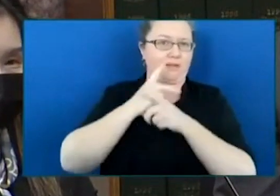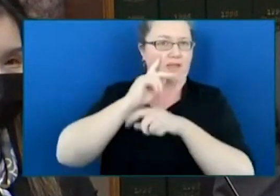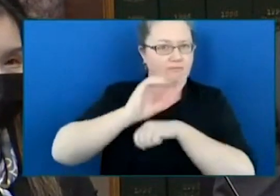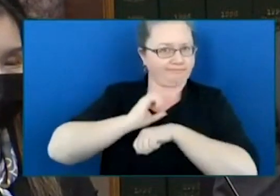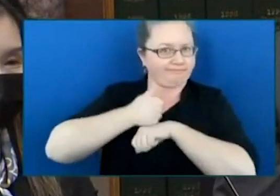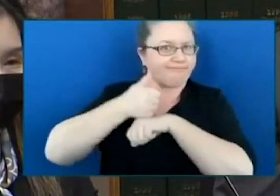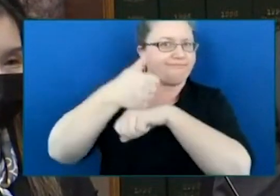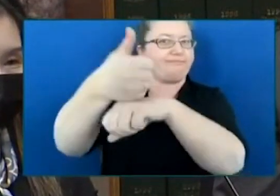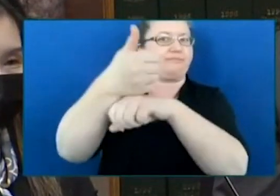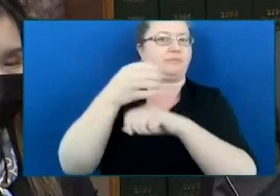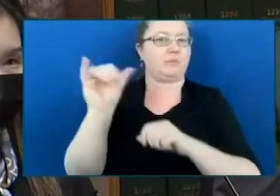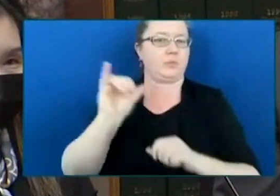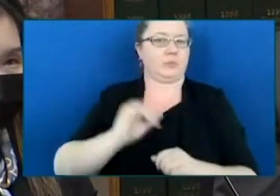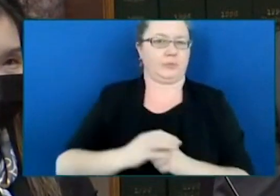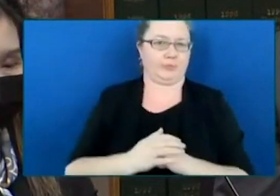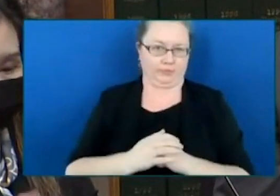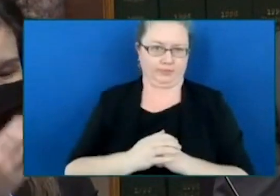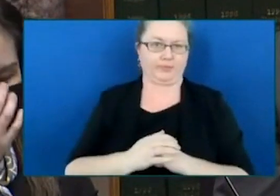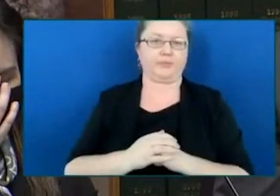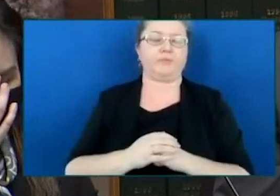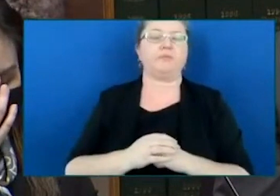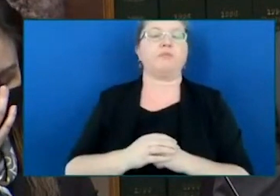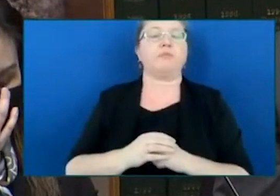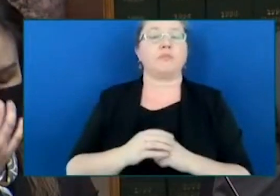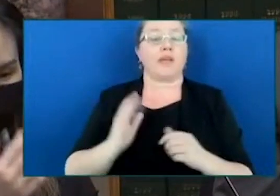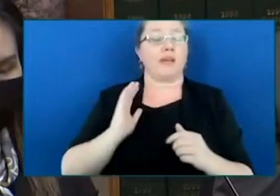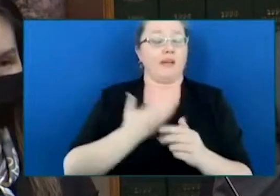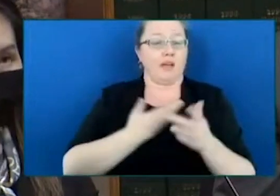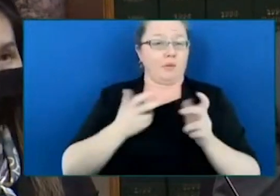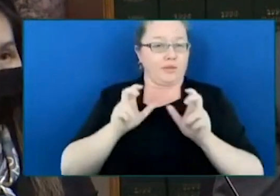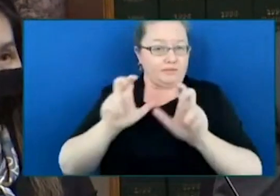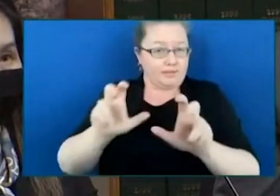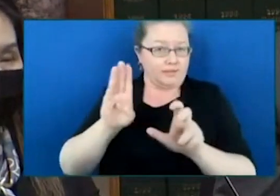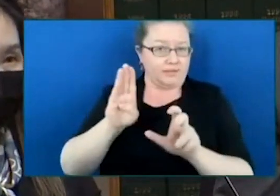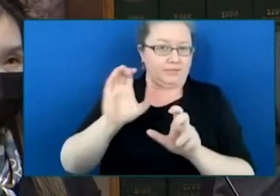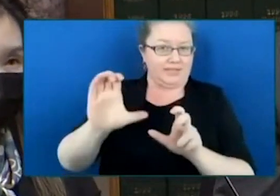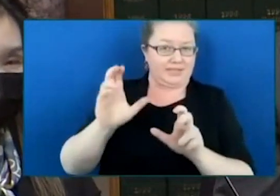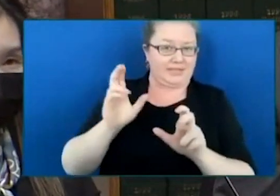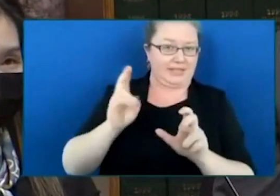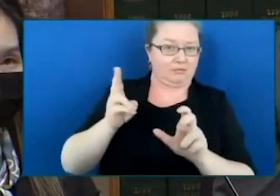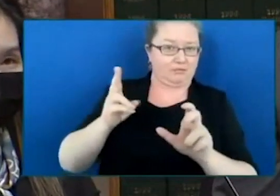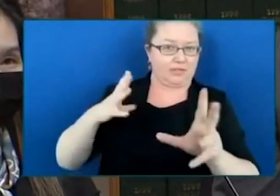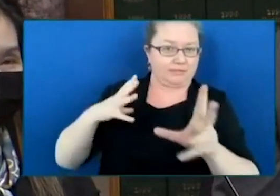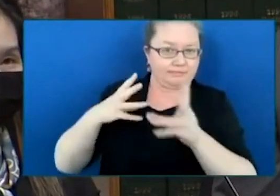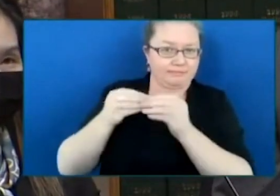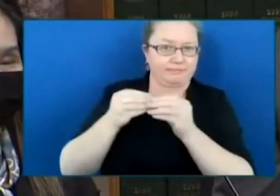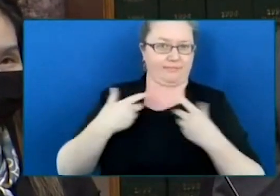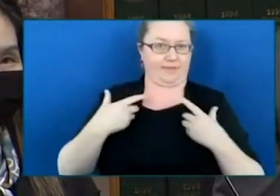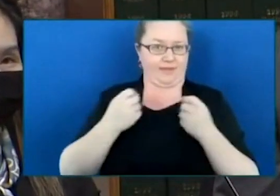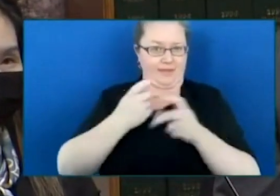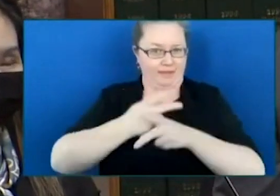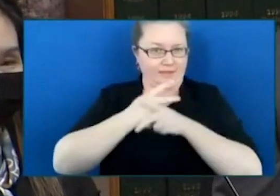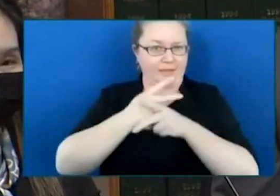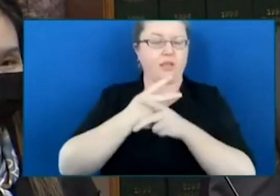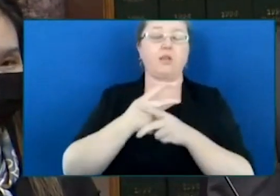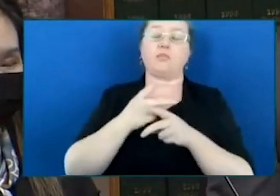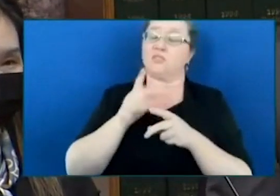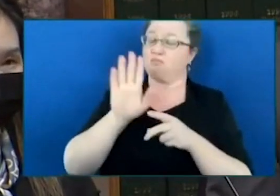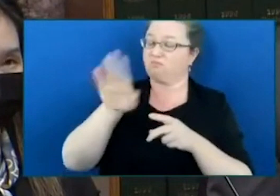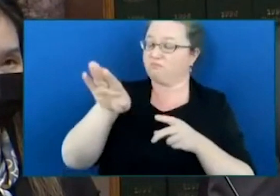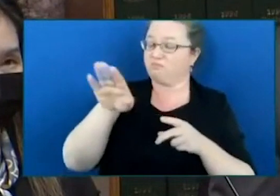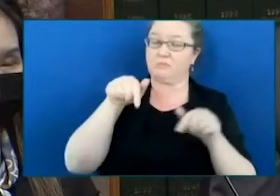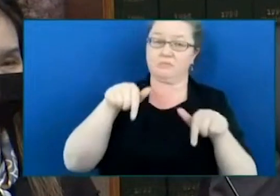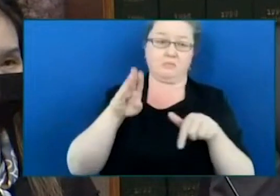The largest affordable housing investment in BC's history is also part of our infrastructure plan. Mr. Speaker, British Columbia is the place to